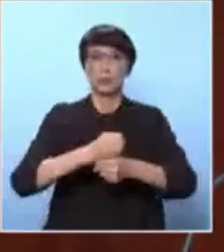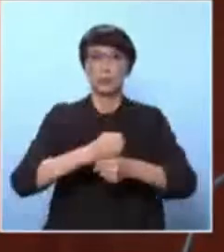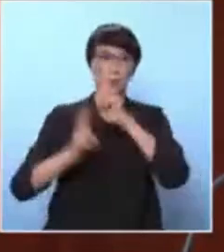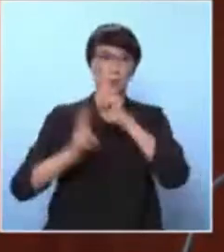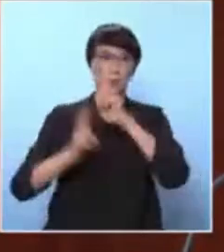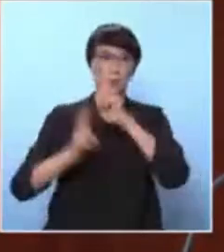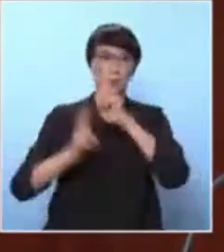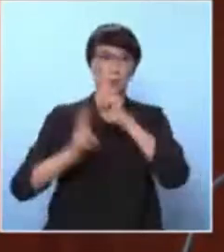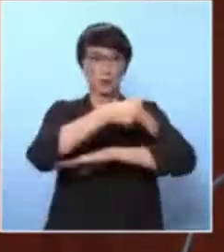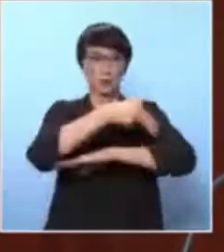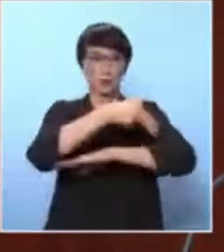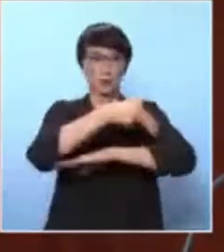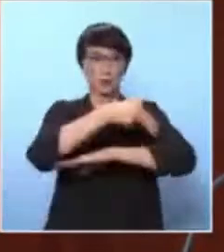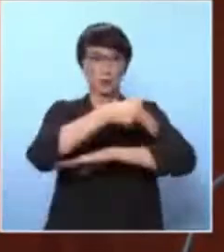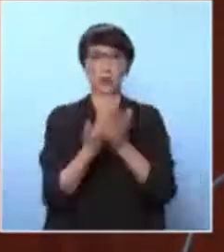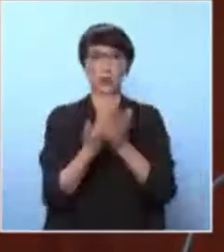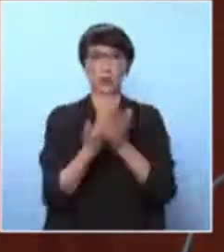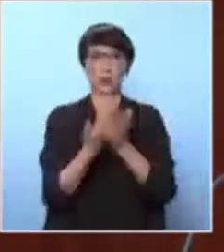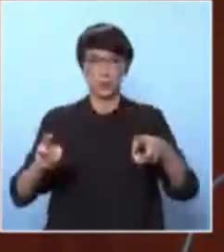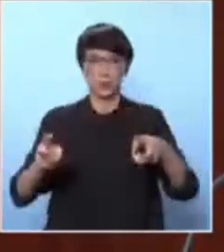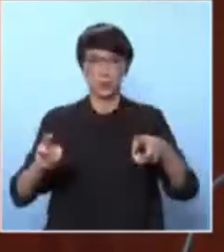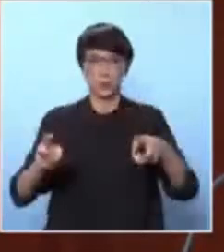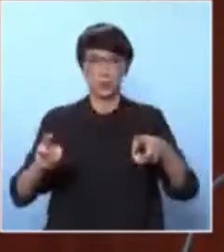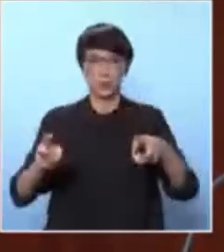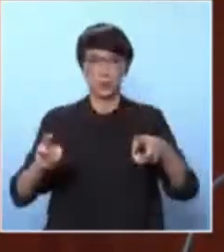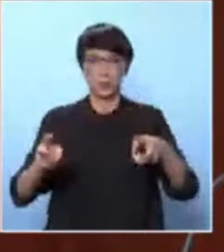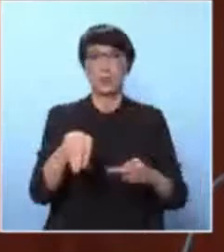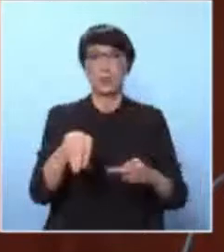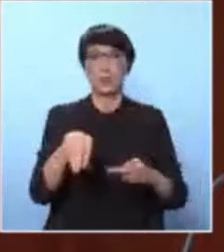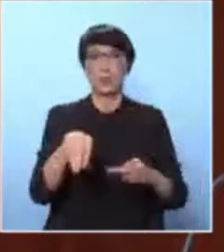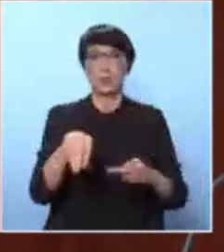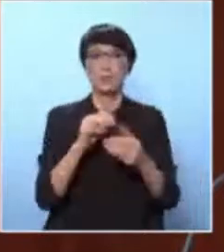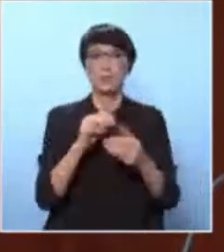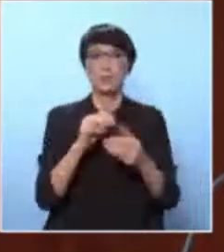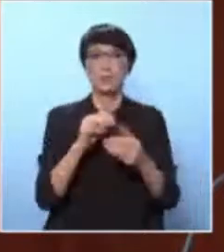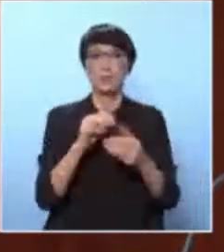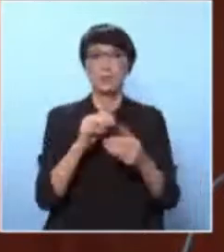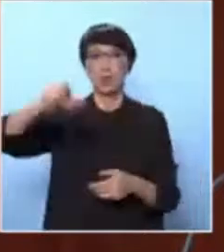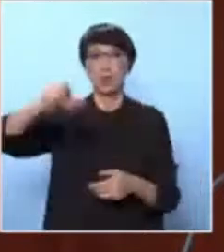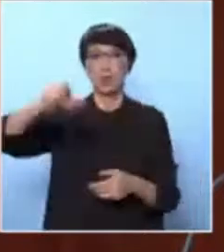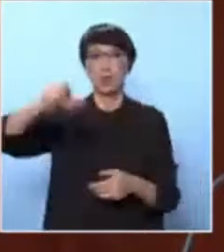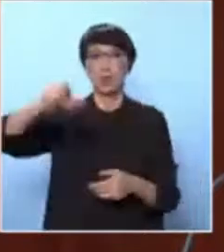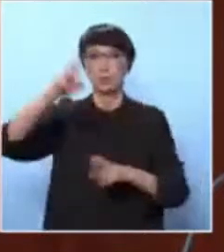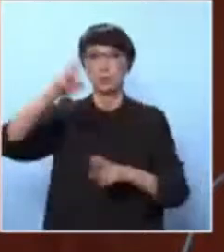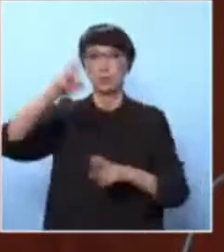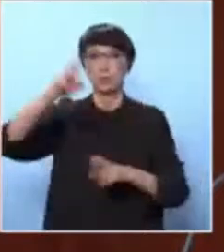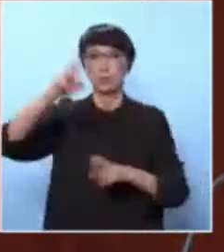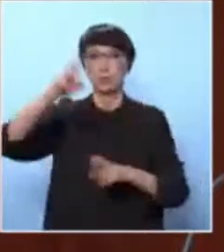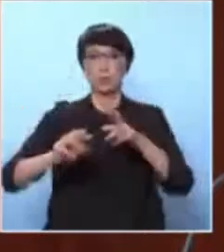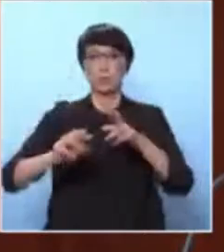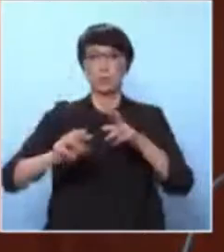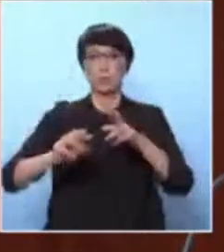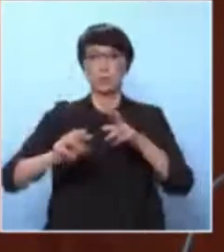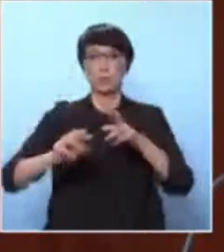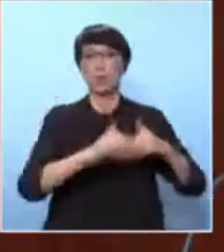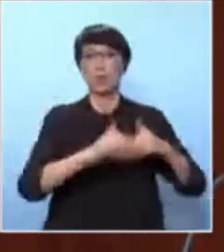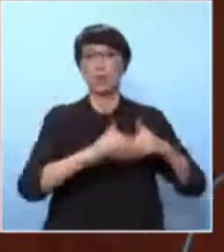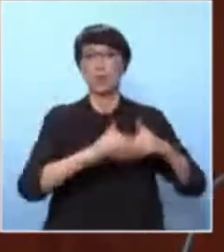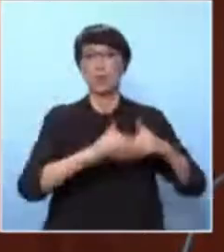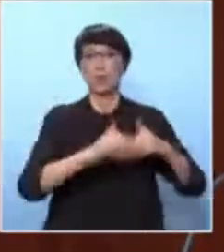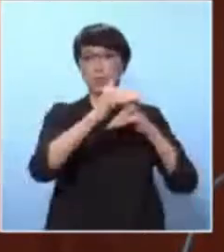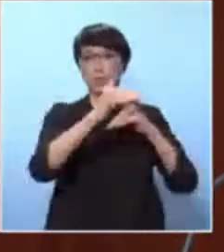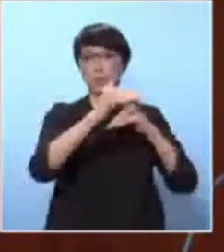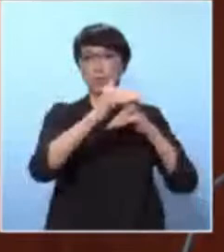Airport City vision, including Sky City, the Premium Logistics Center at the South Cargo Precinct, and the